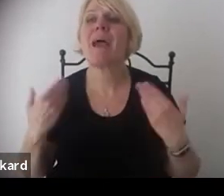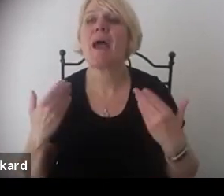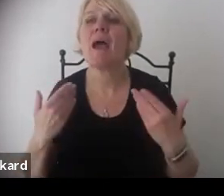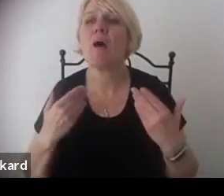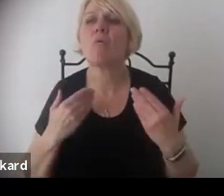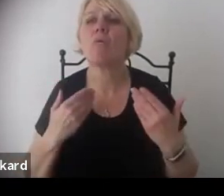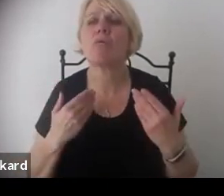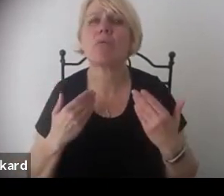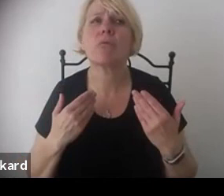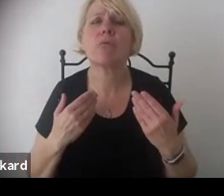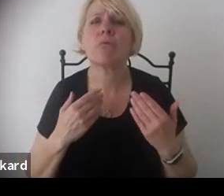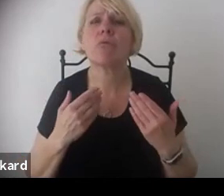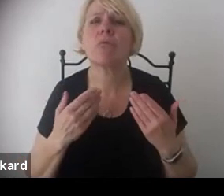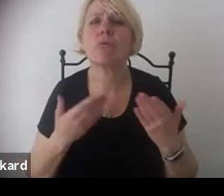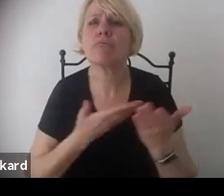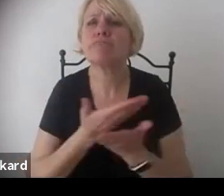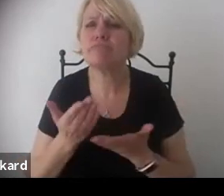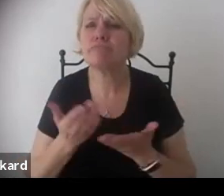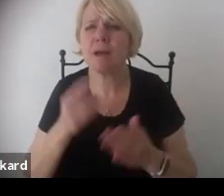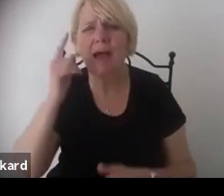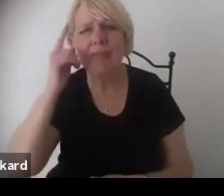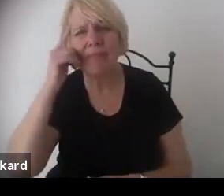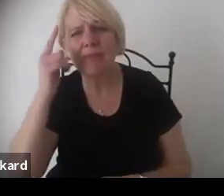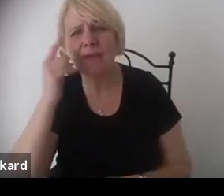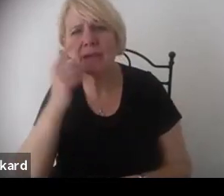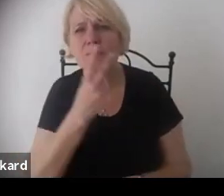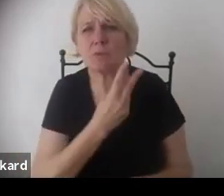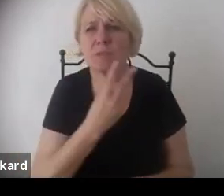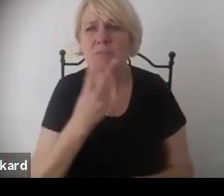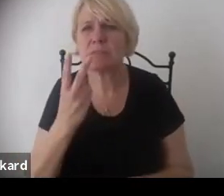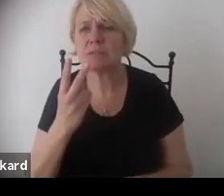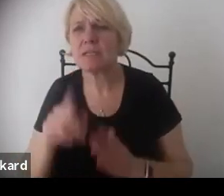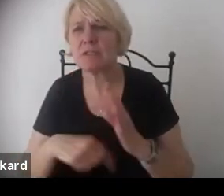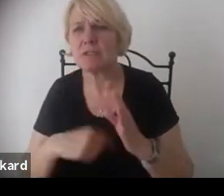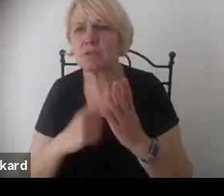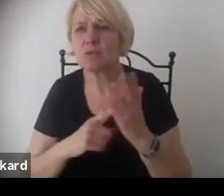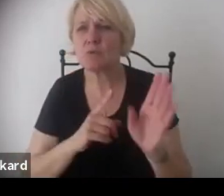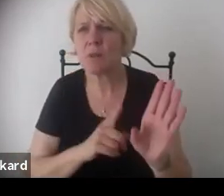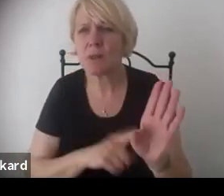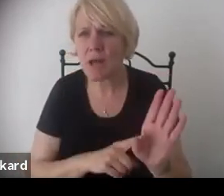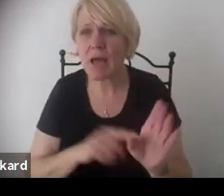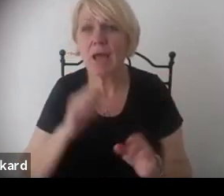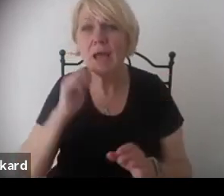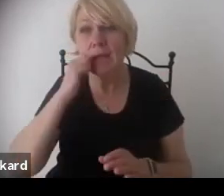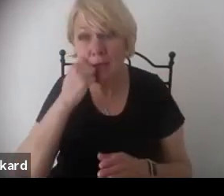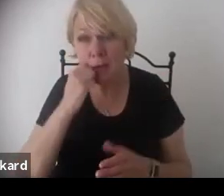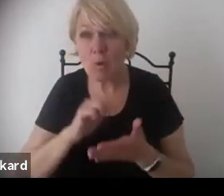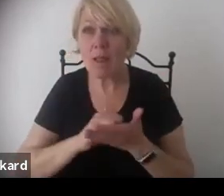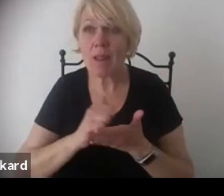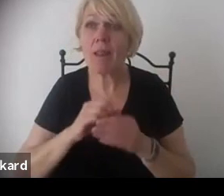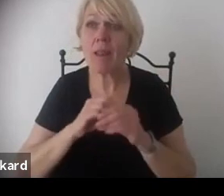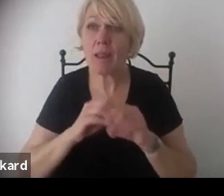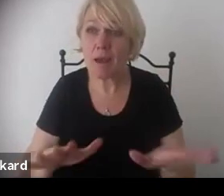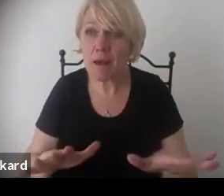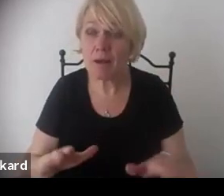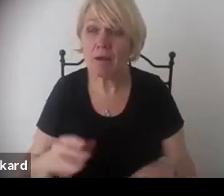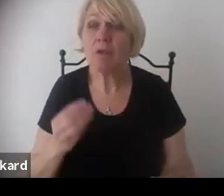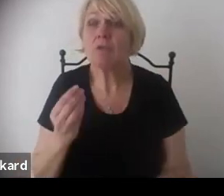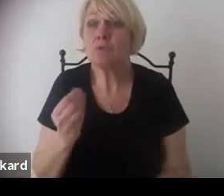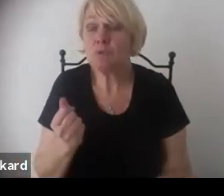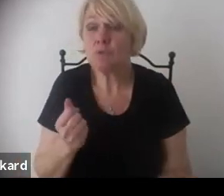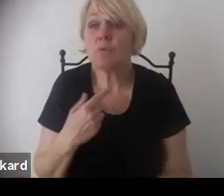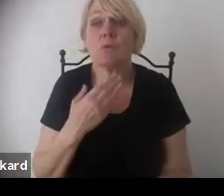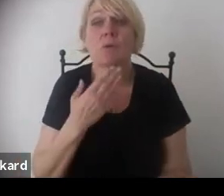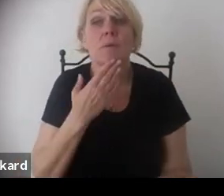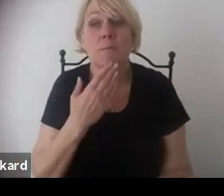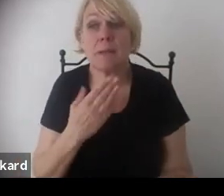on the 22nd of July. So again, we'll be advertising that shortly, so do come and look on our website and see